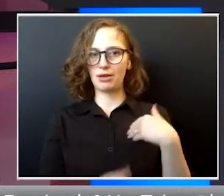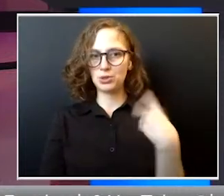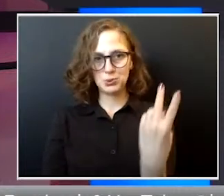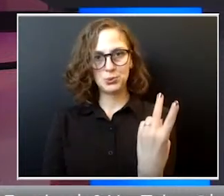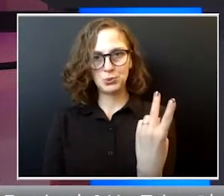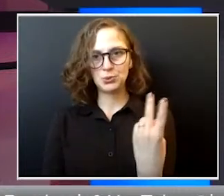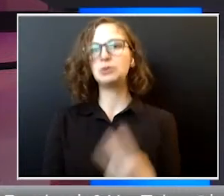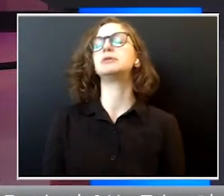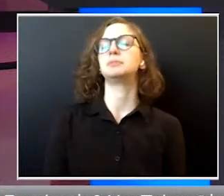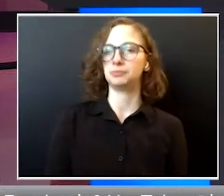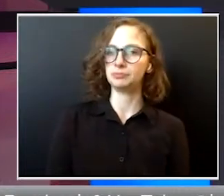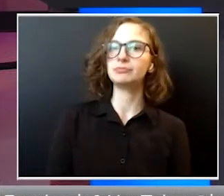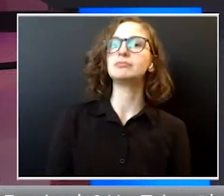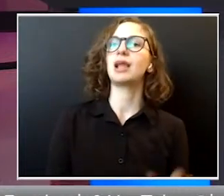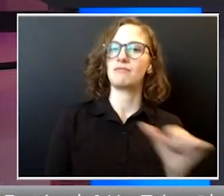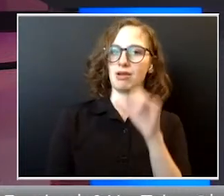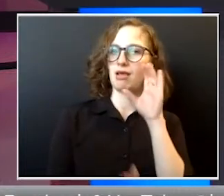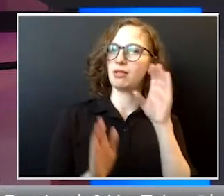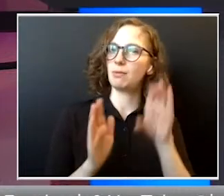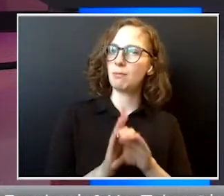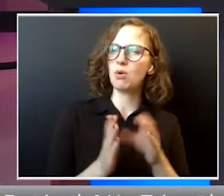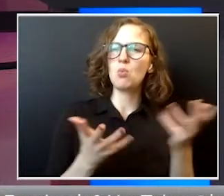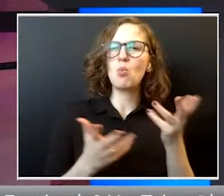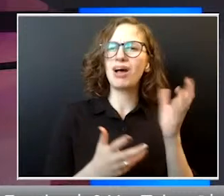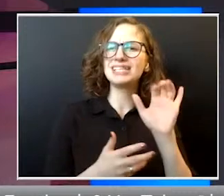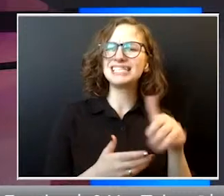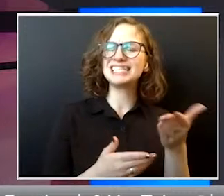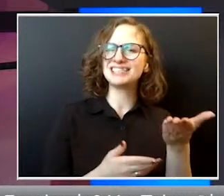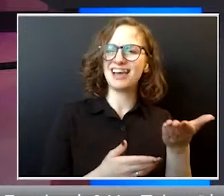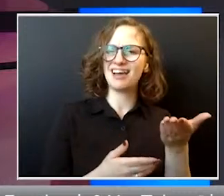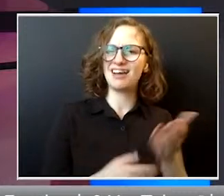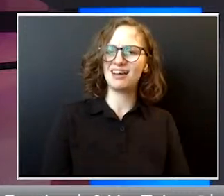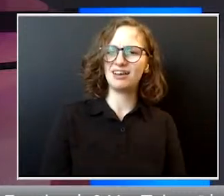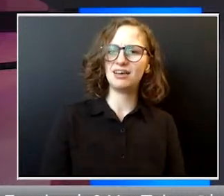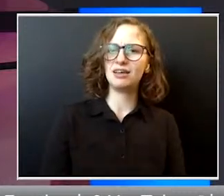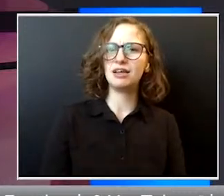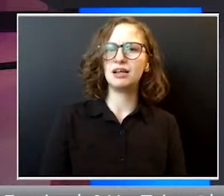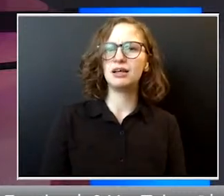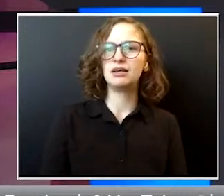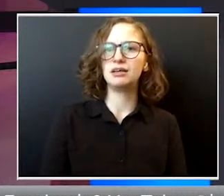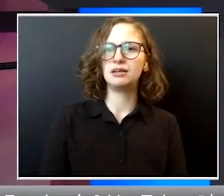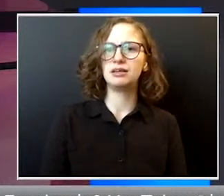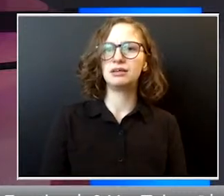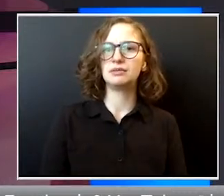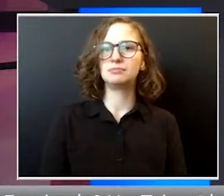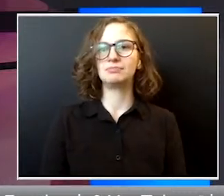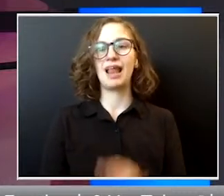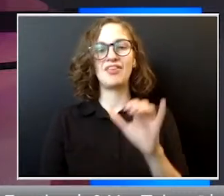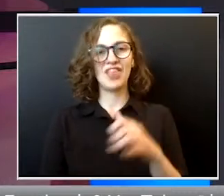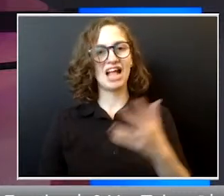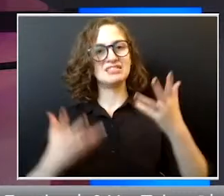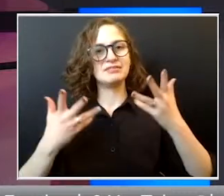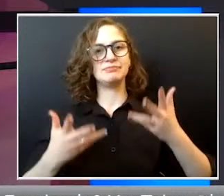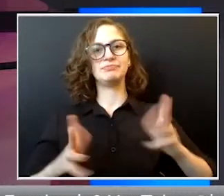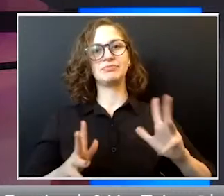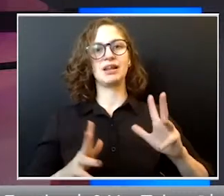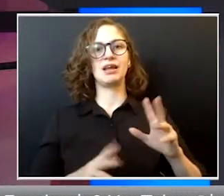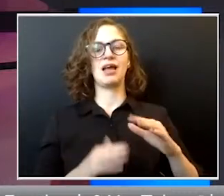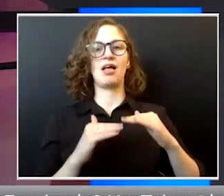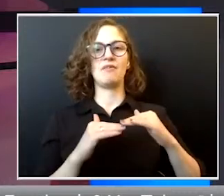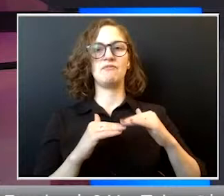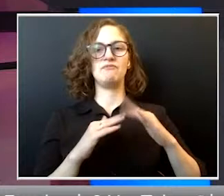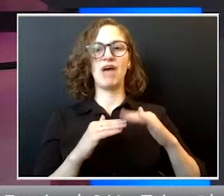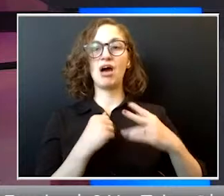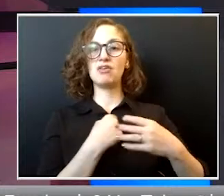that's helpful. What's that we're looking at? So this is the completed valve-sparing root replacement. So this